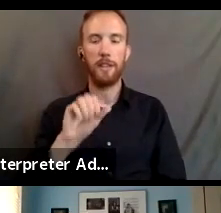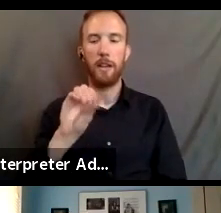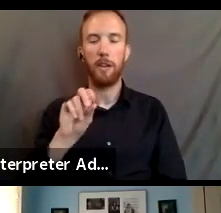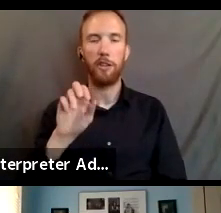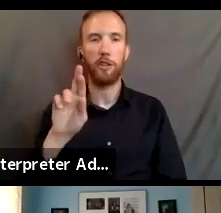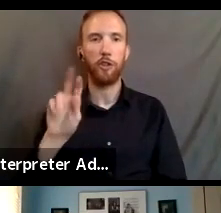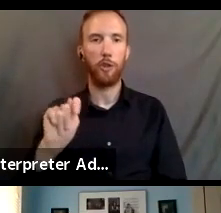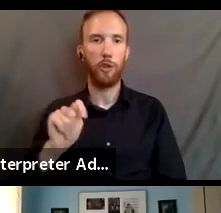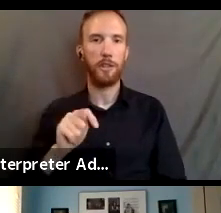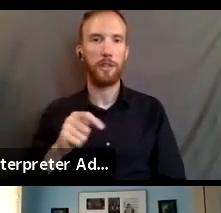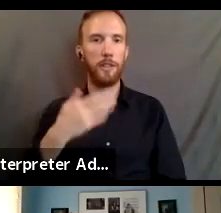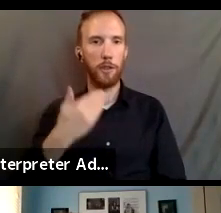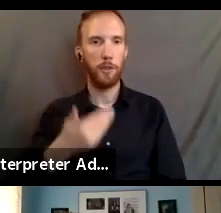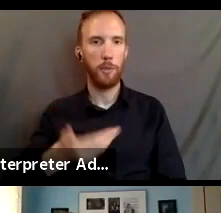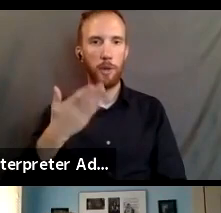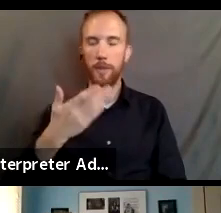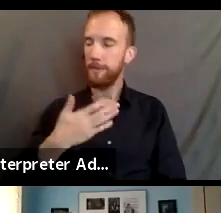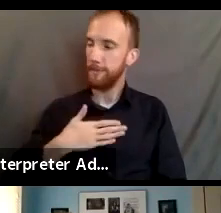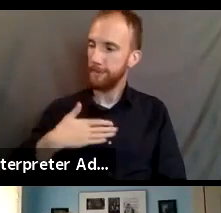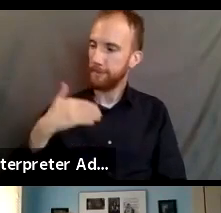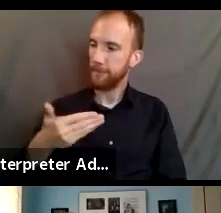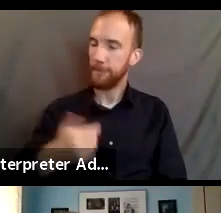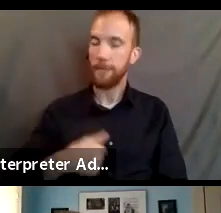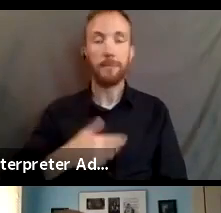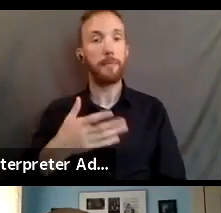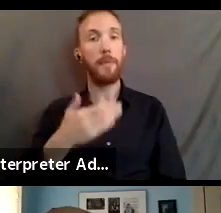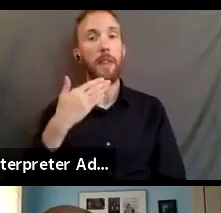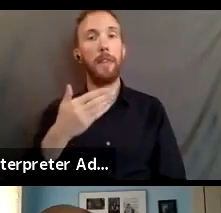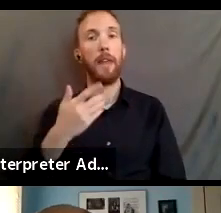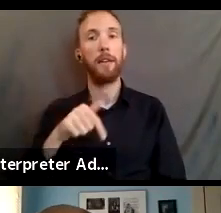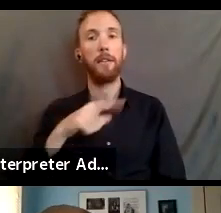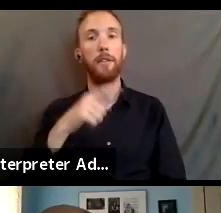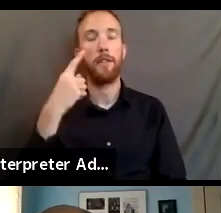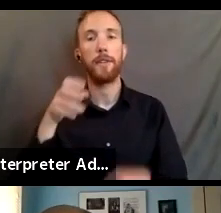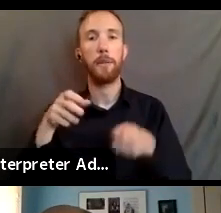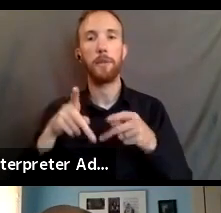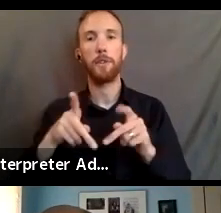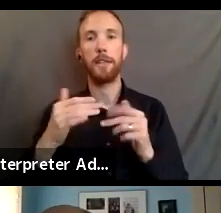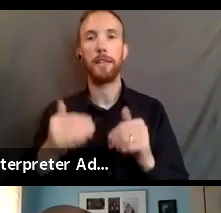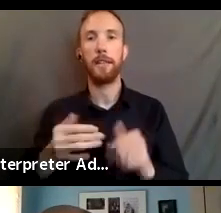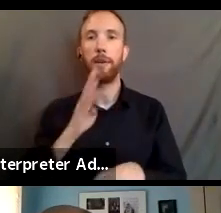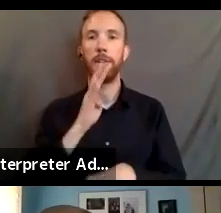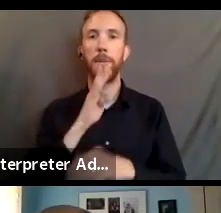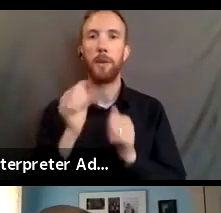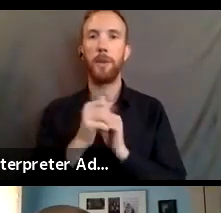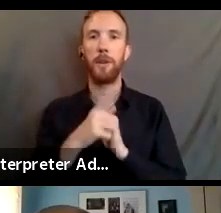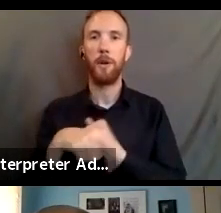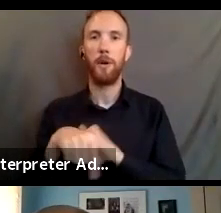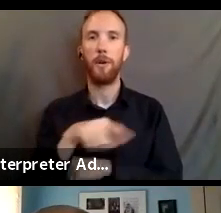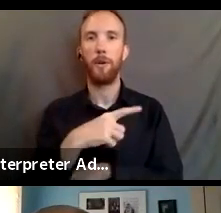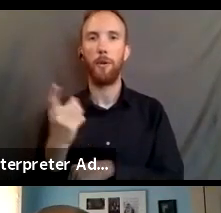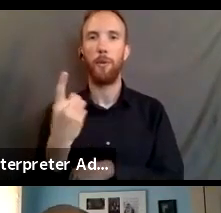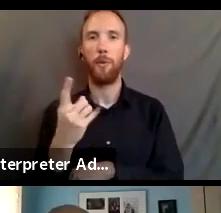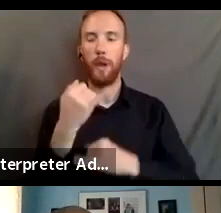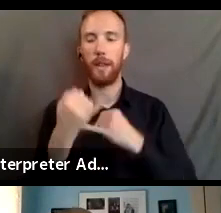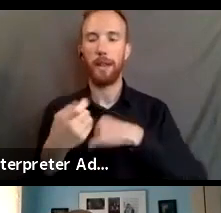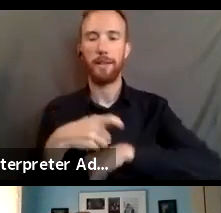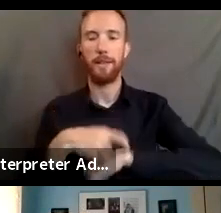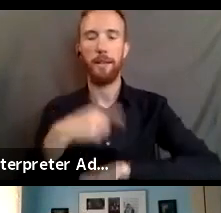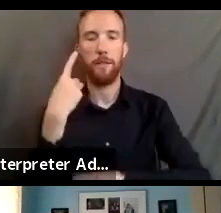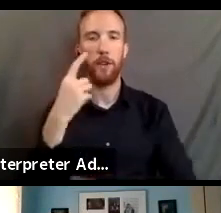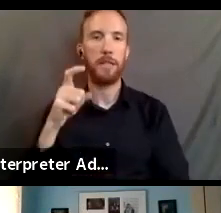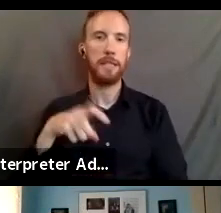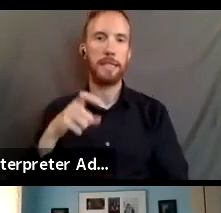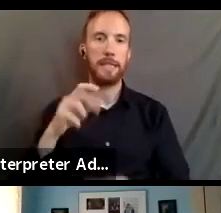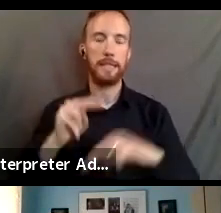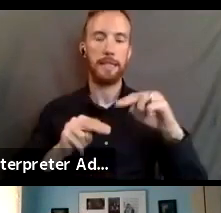a seat i want to thank you for giving me the opportunity to speak with you one more time regarding the needed edition additional